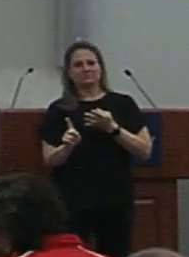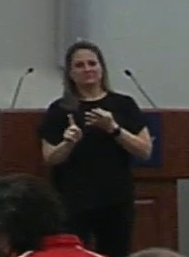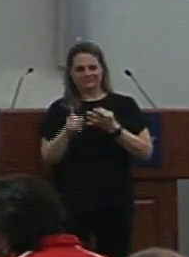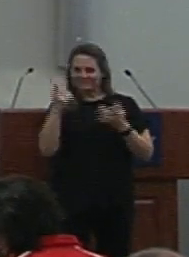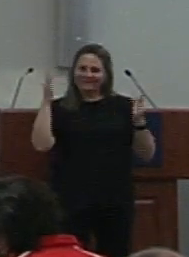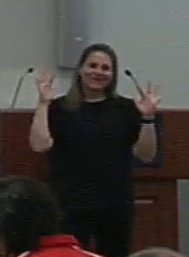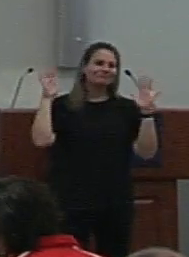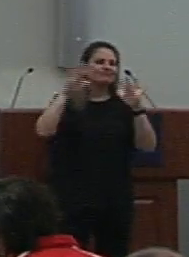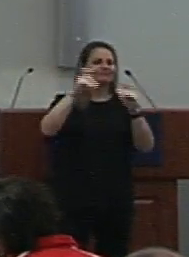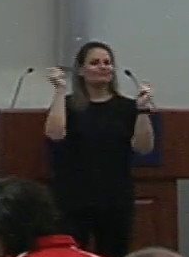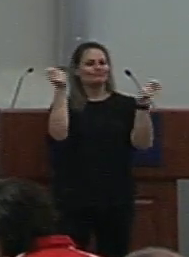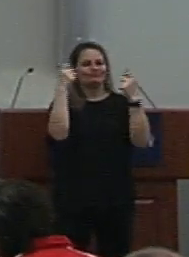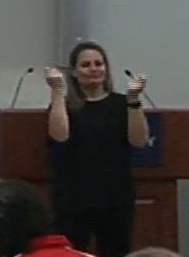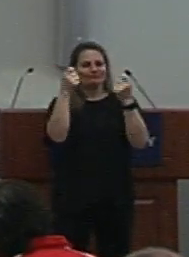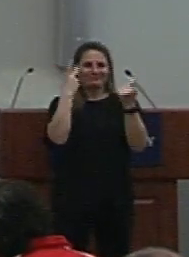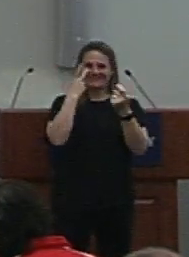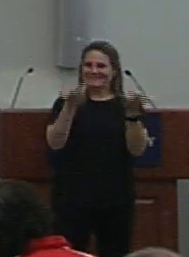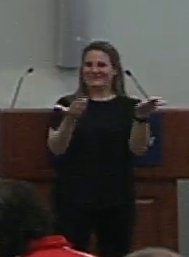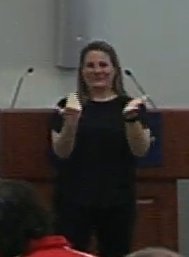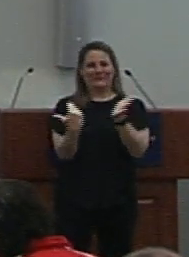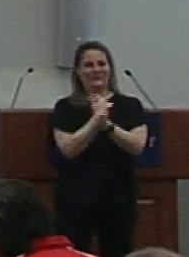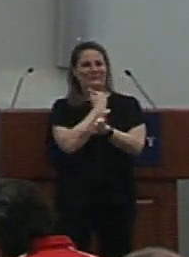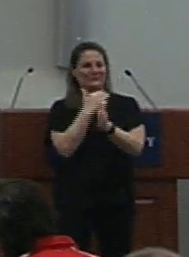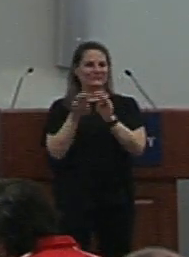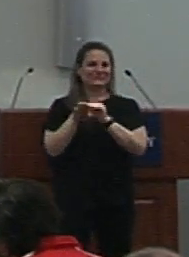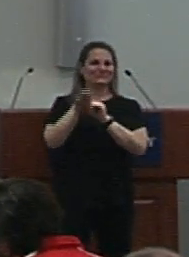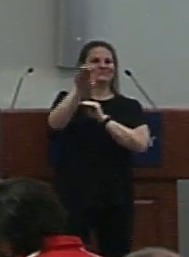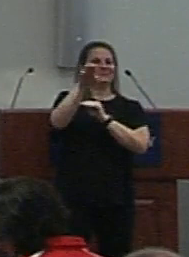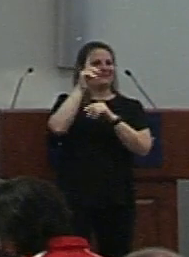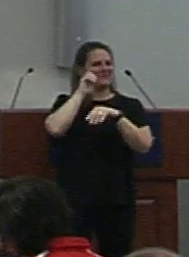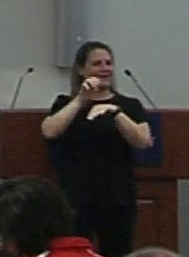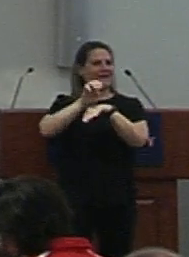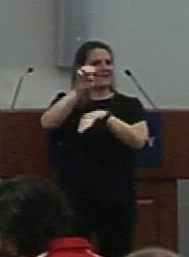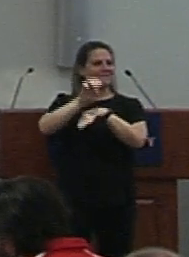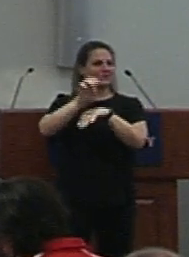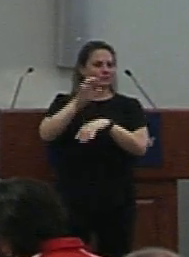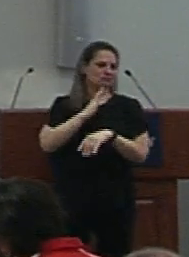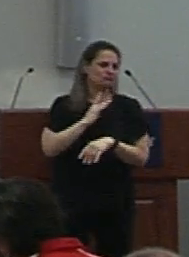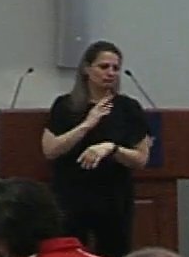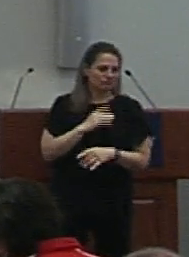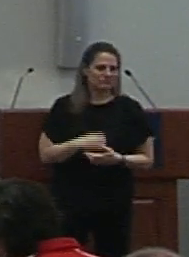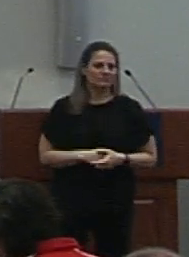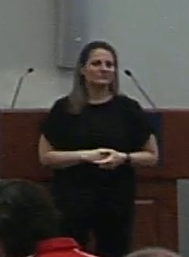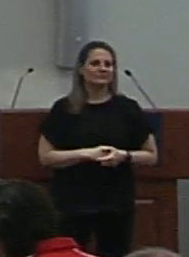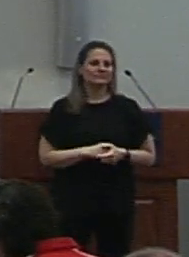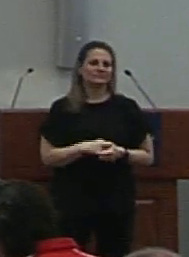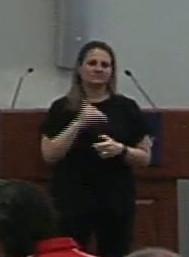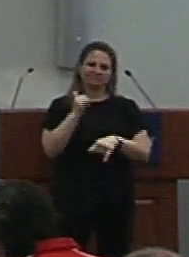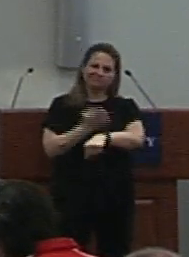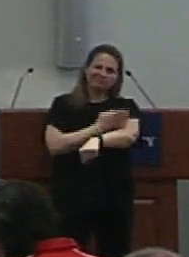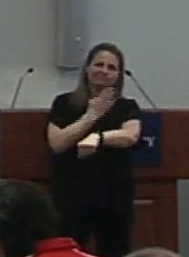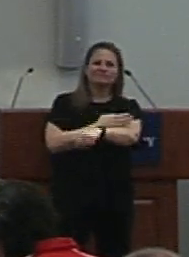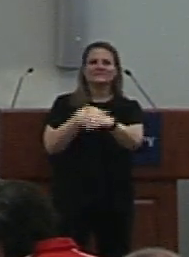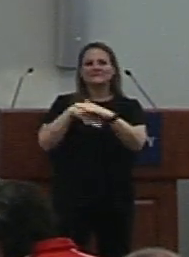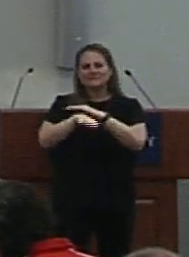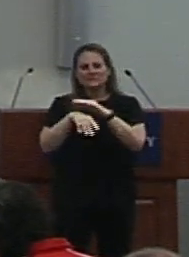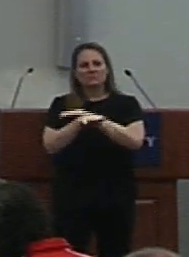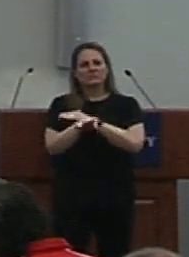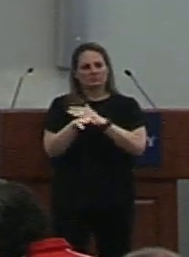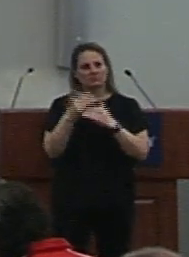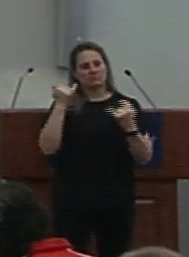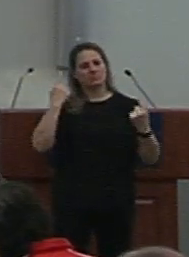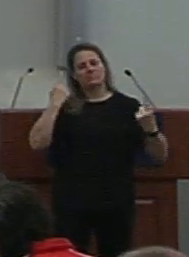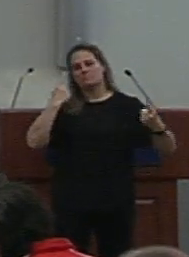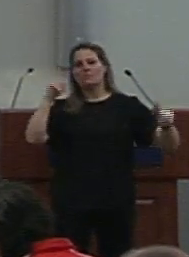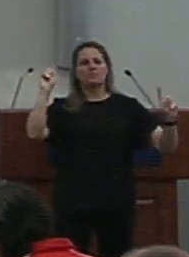level of access to City Hall, which was really needed and which we've been working on for years and is finally coming to fruition. So excited about